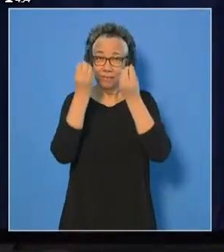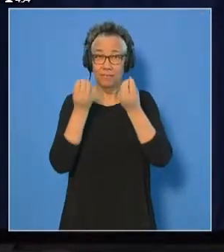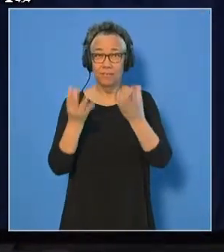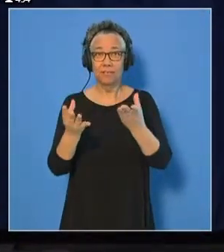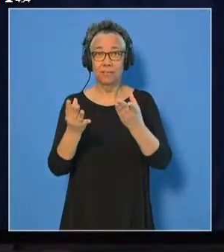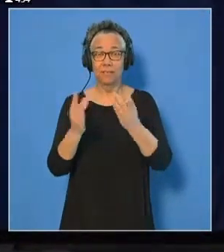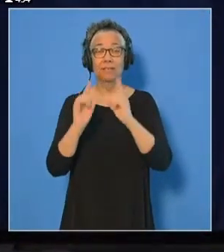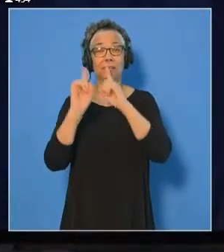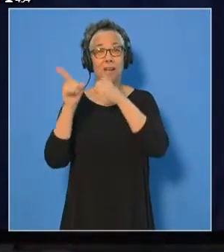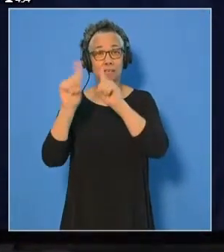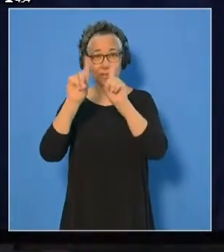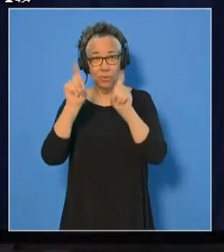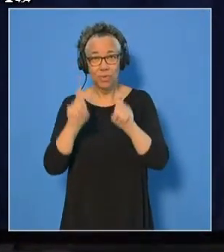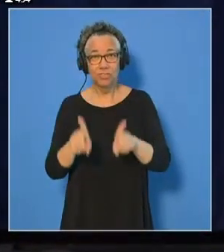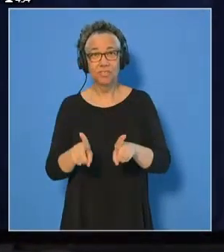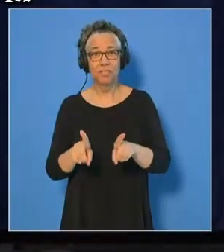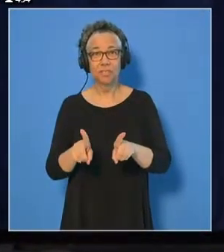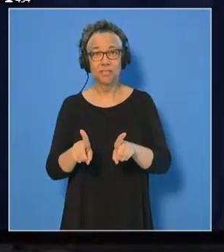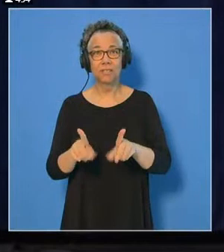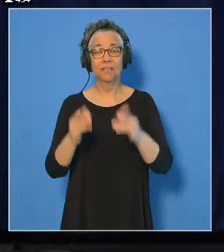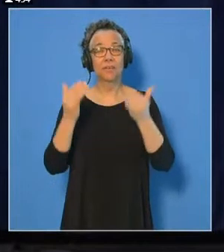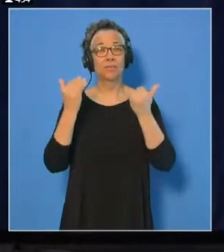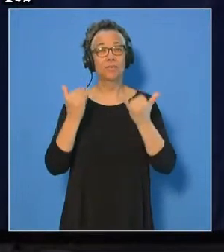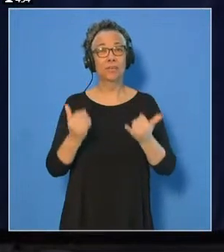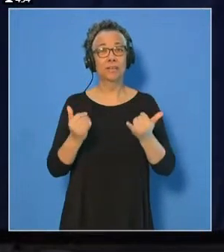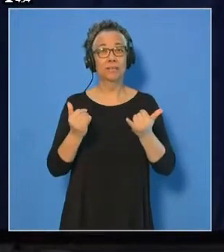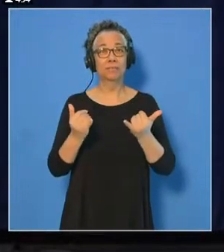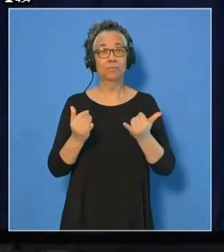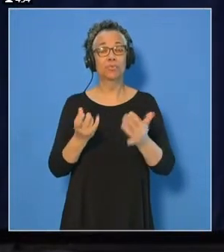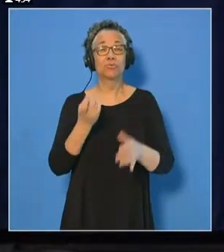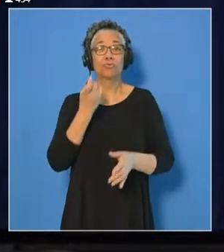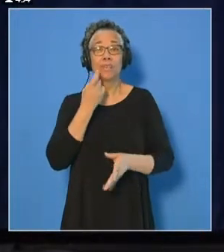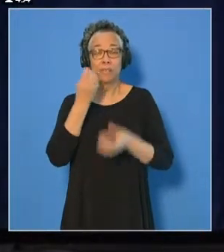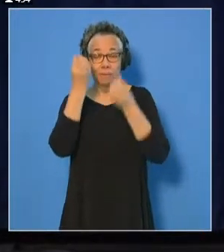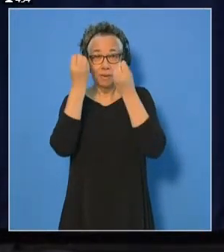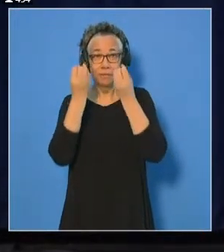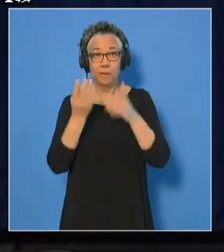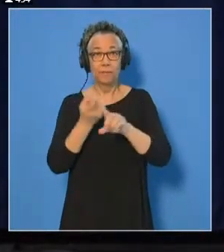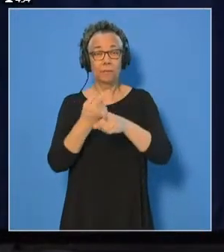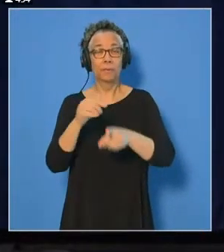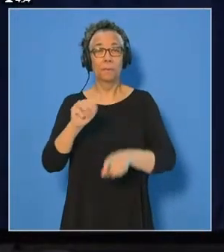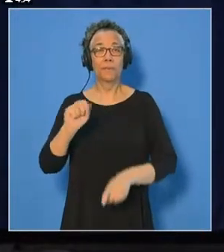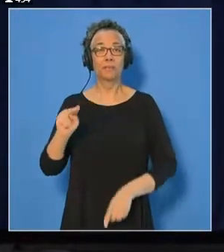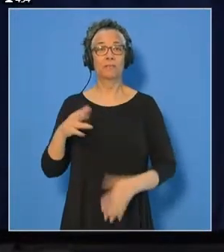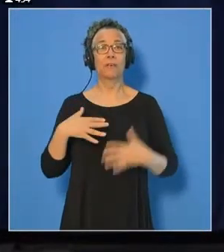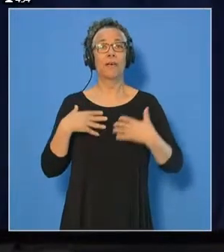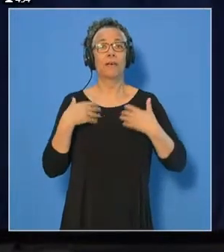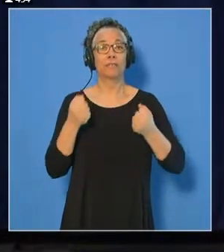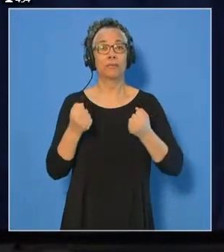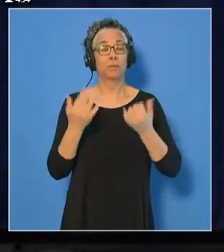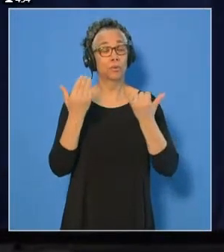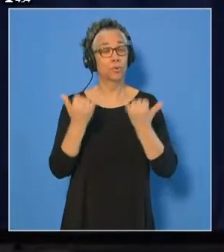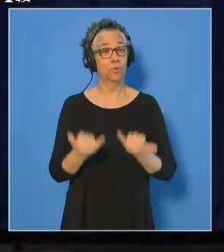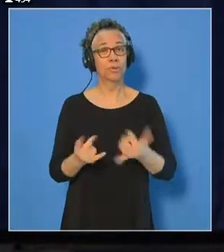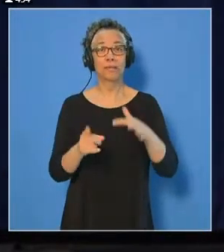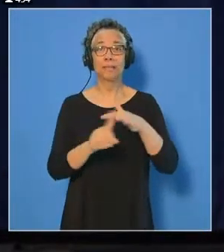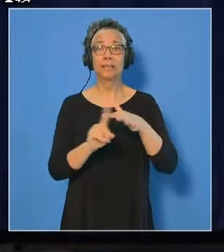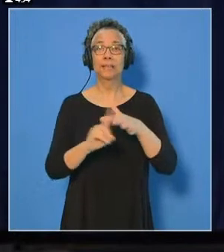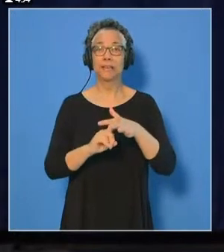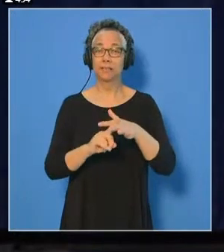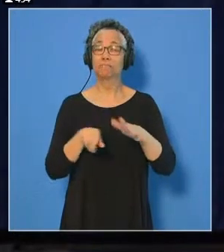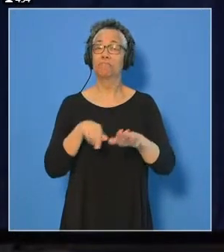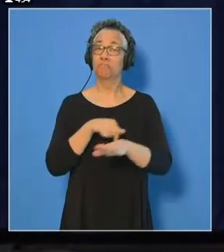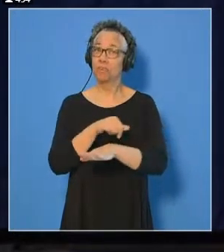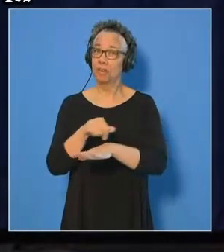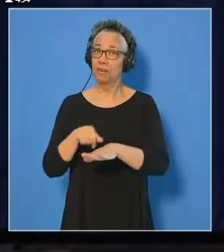answer your questions. Today, we will have the latest update from the Ministry of Health on the current number of cases on island, and the Minister